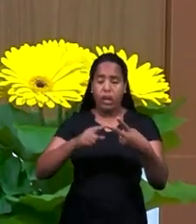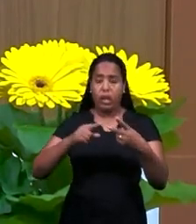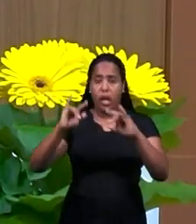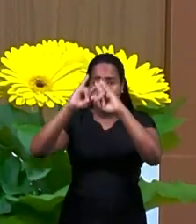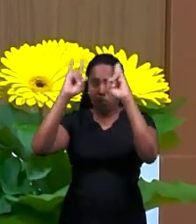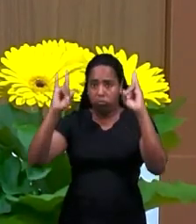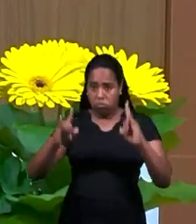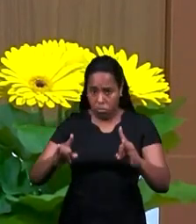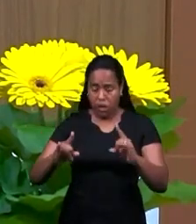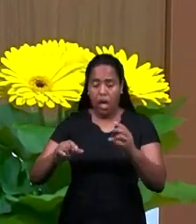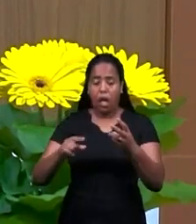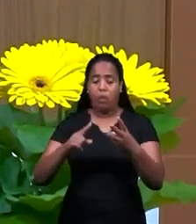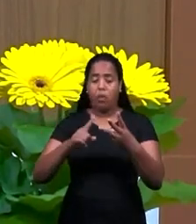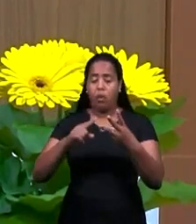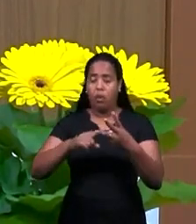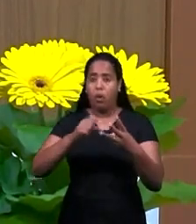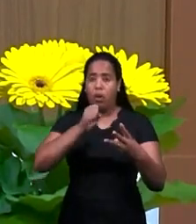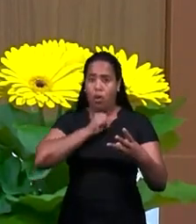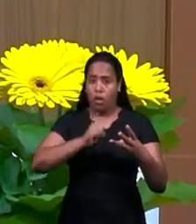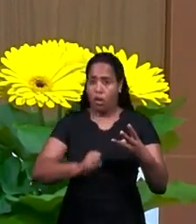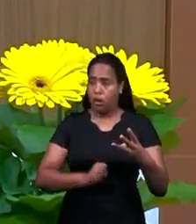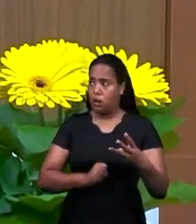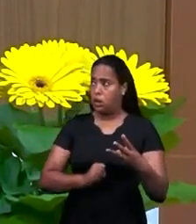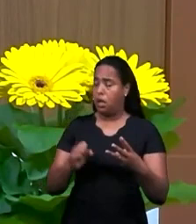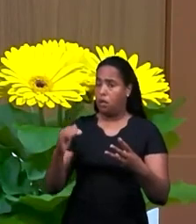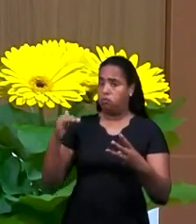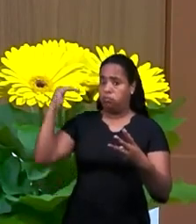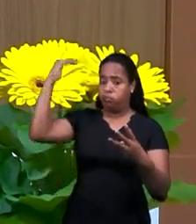the high priest, and the day.